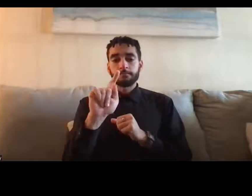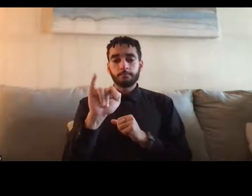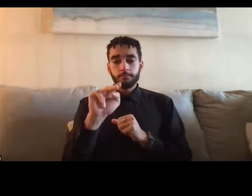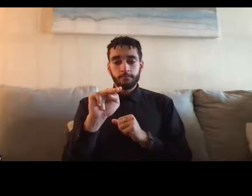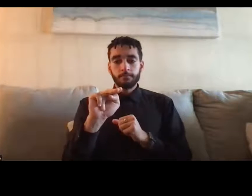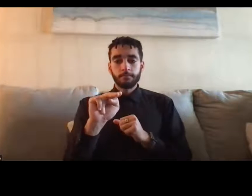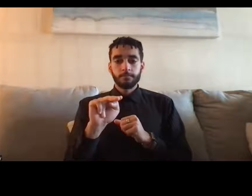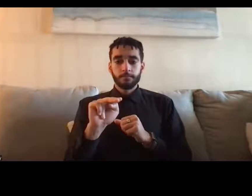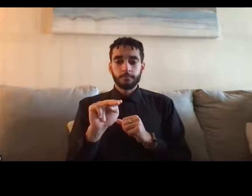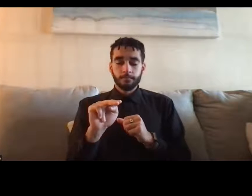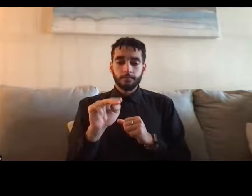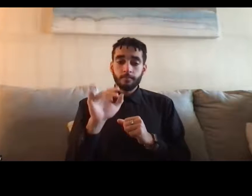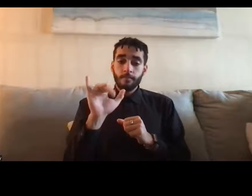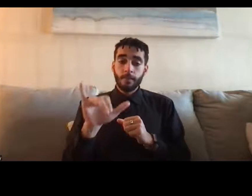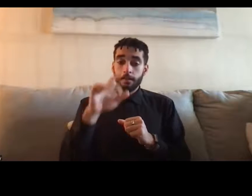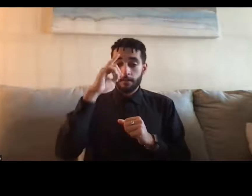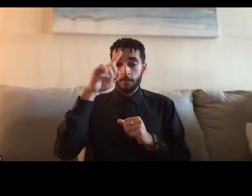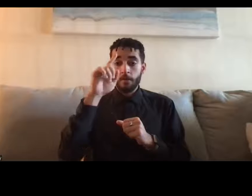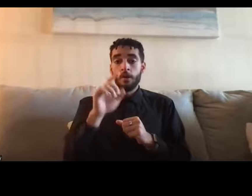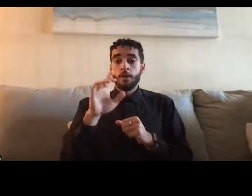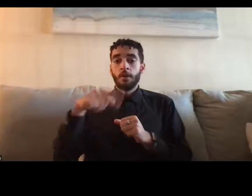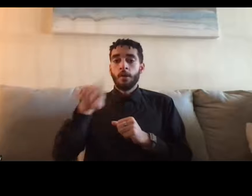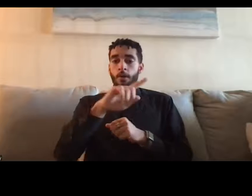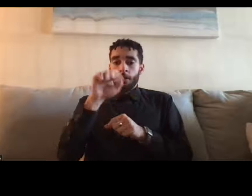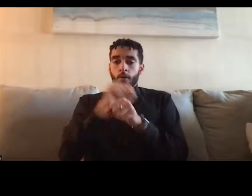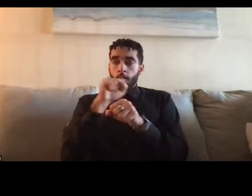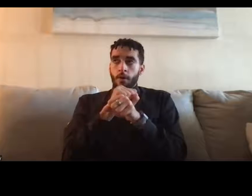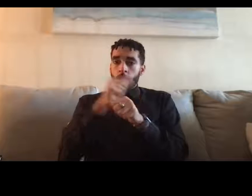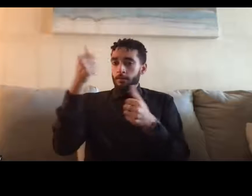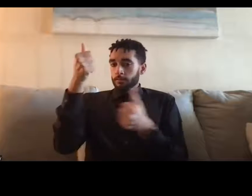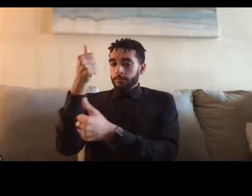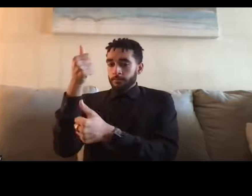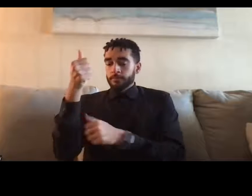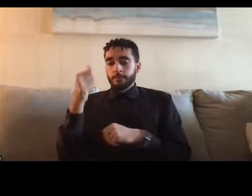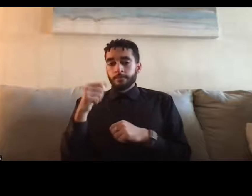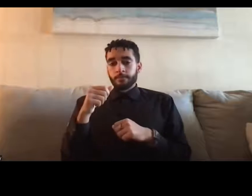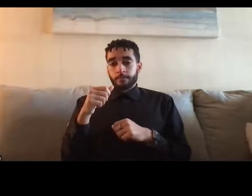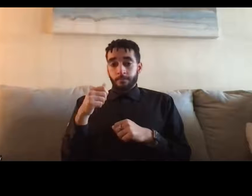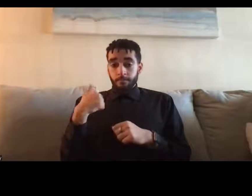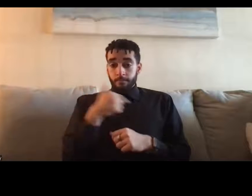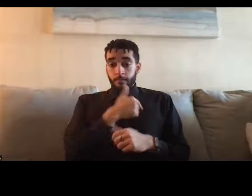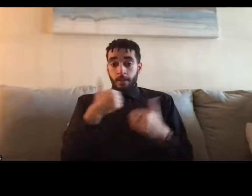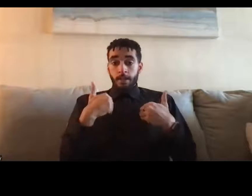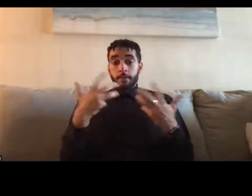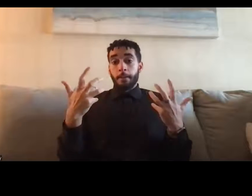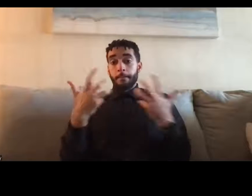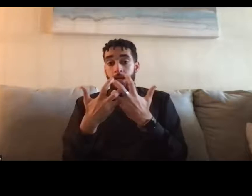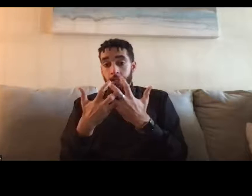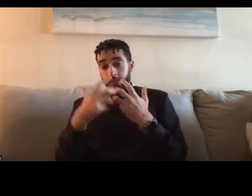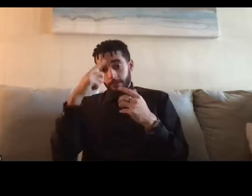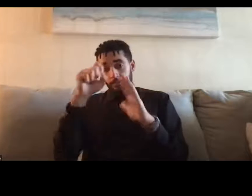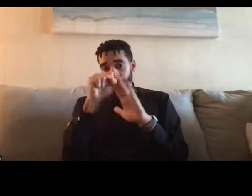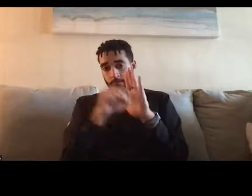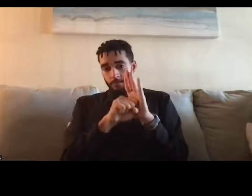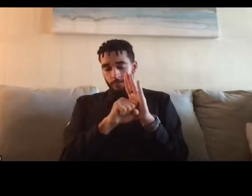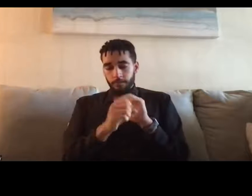role here for our employers. And I don't know if maybe there's a matching role for the state, or if this committee